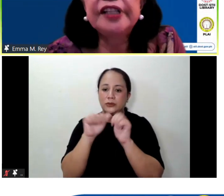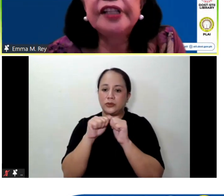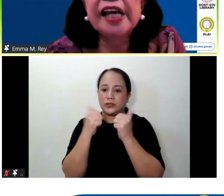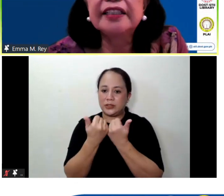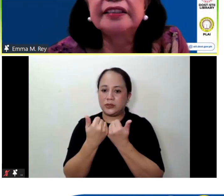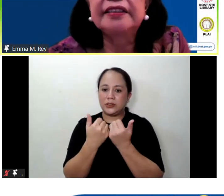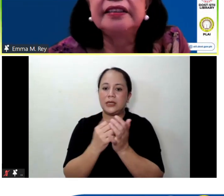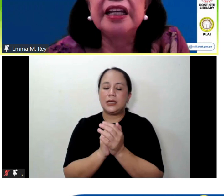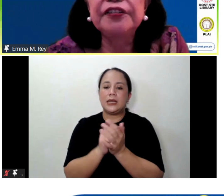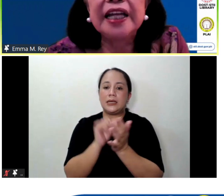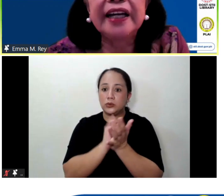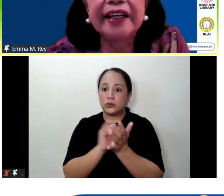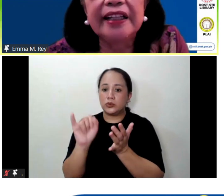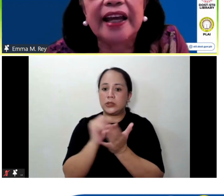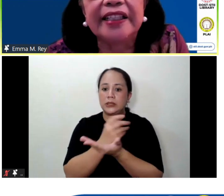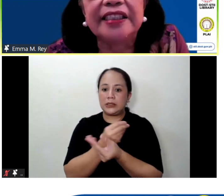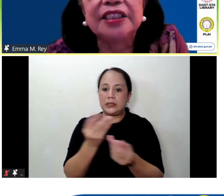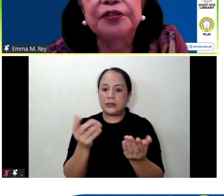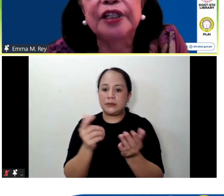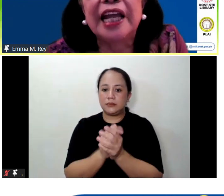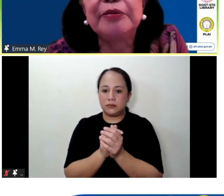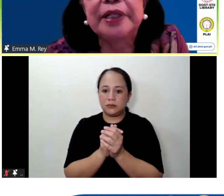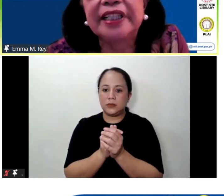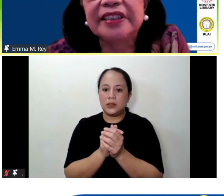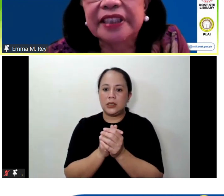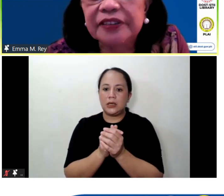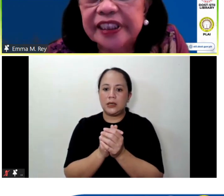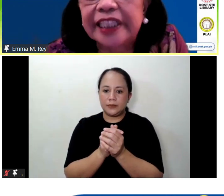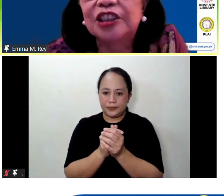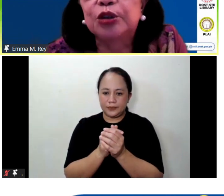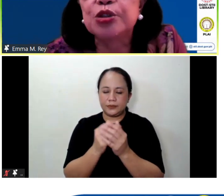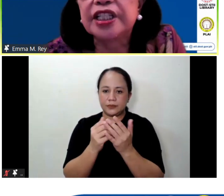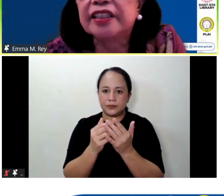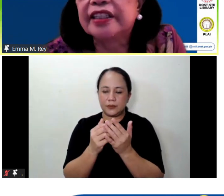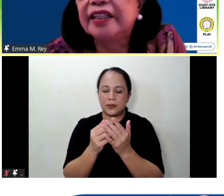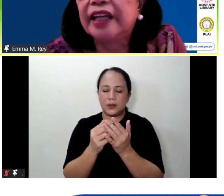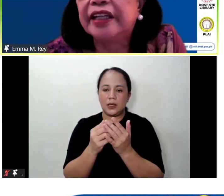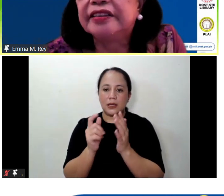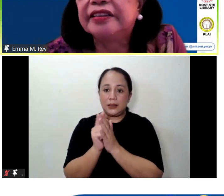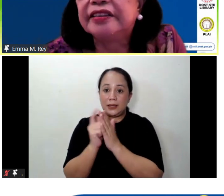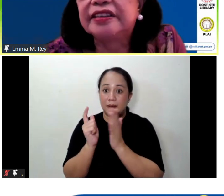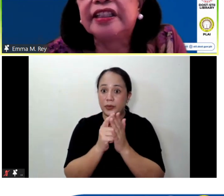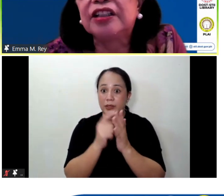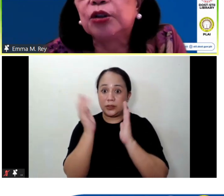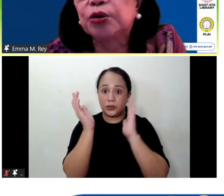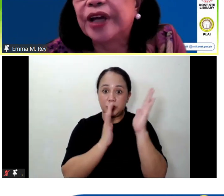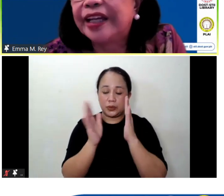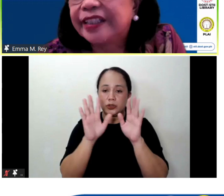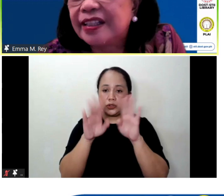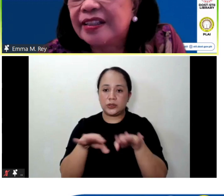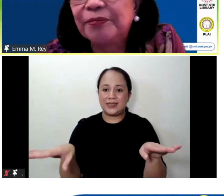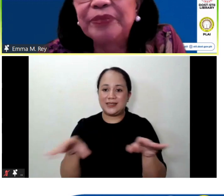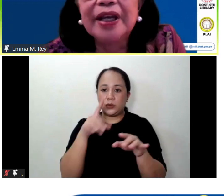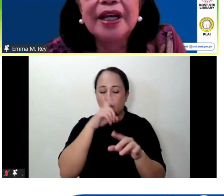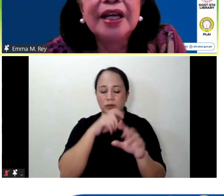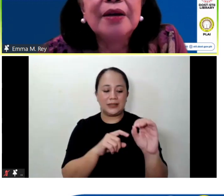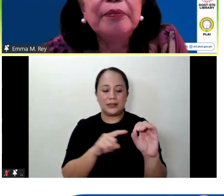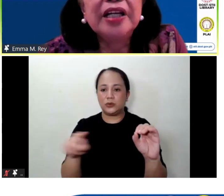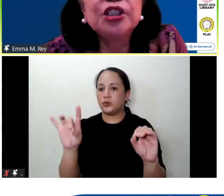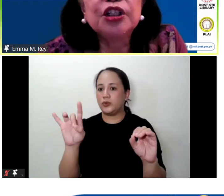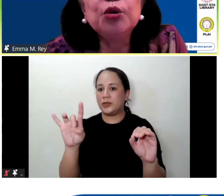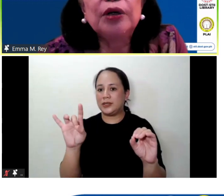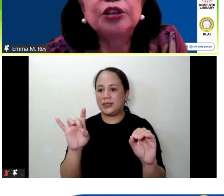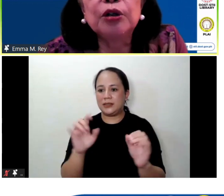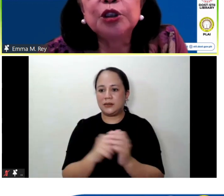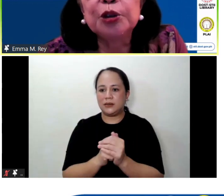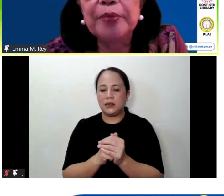gives us the IFLA guidelines for library services to children aged 0 to 18.